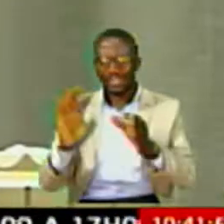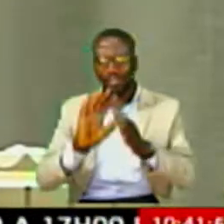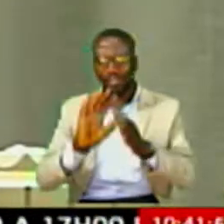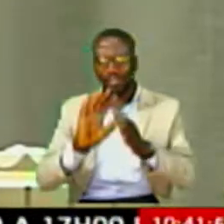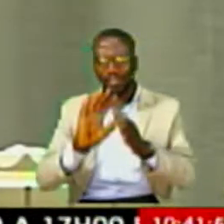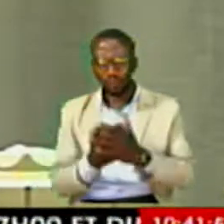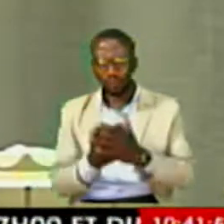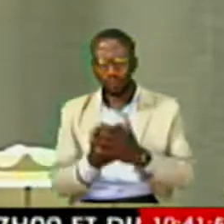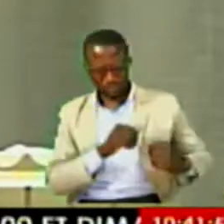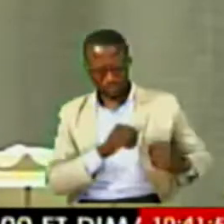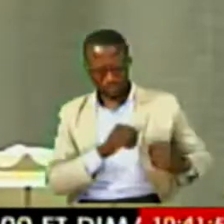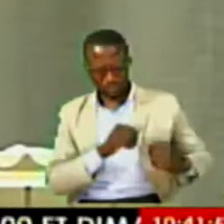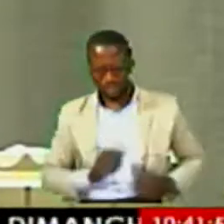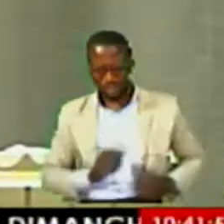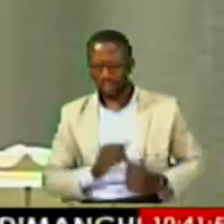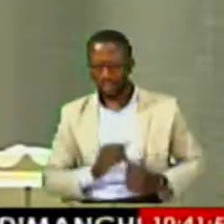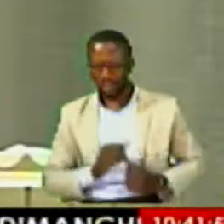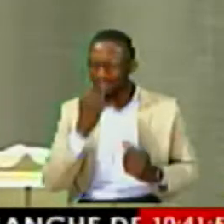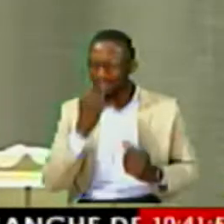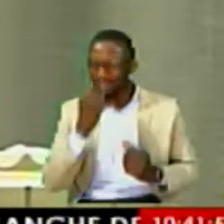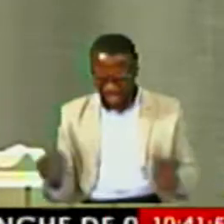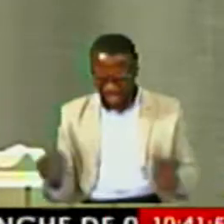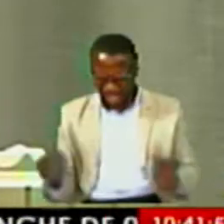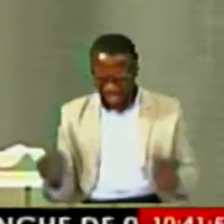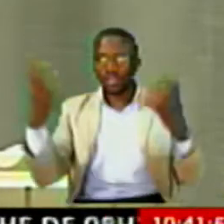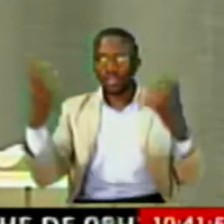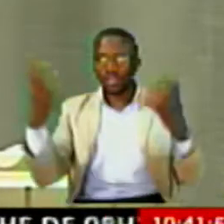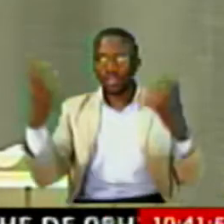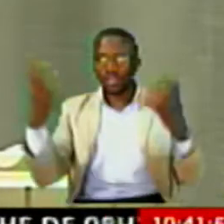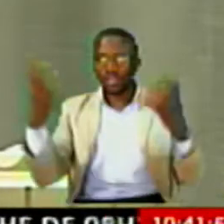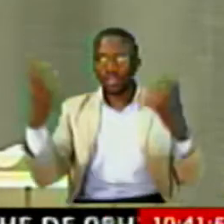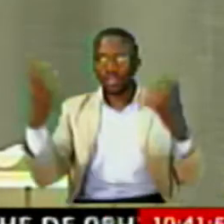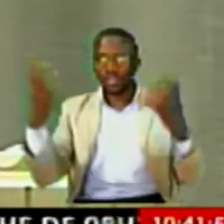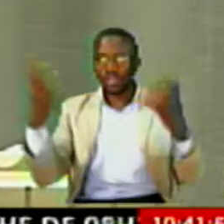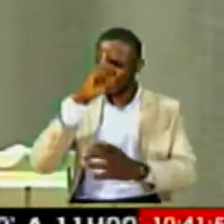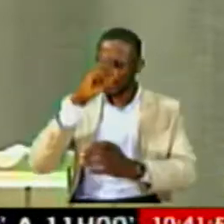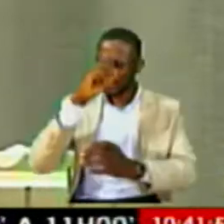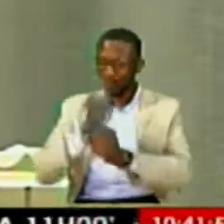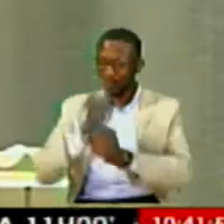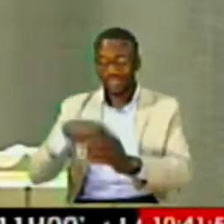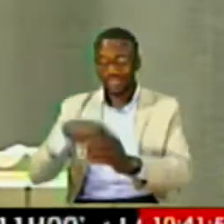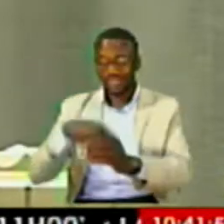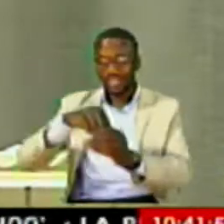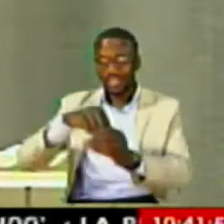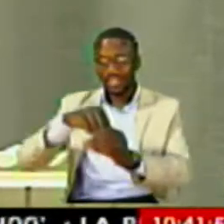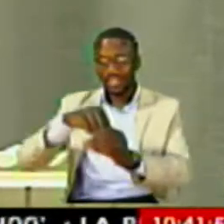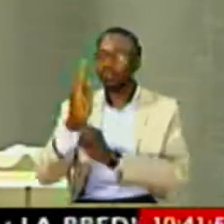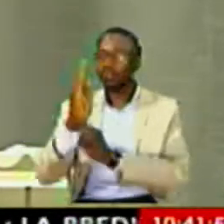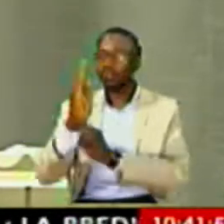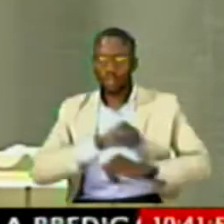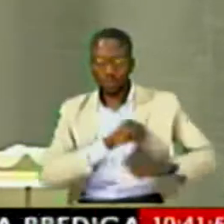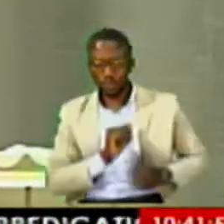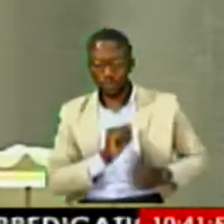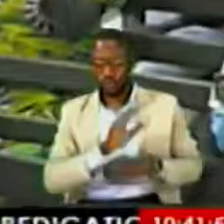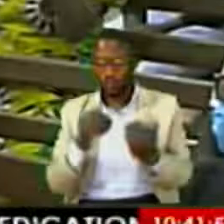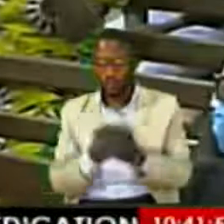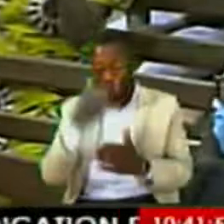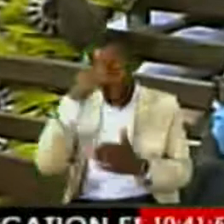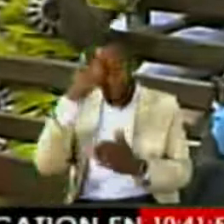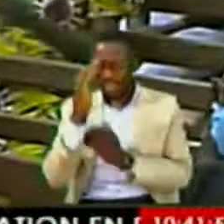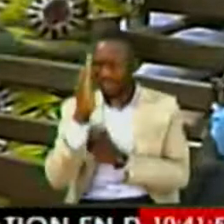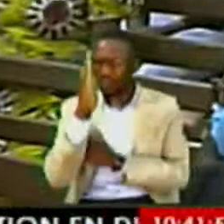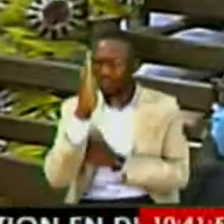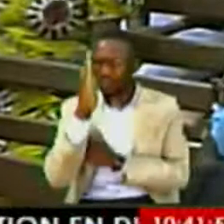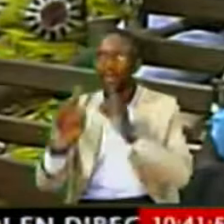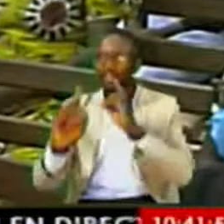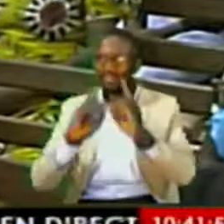From the bottom of our heart. Alleluia. Say hallelujah. Nous croyons de tout cœur. We believe with all our heart. Parce que Dieu a parlé. Because God has